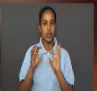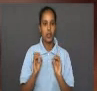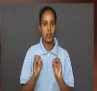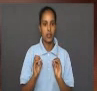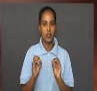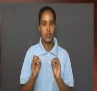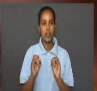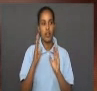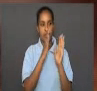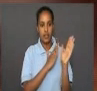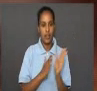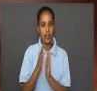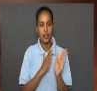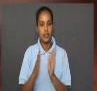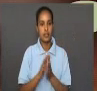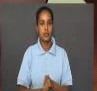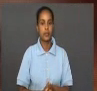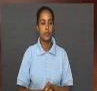Students, let's get ready.